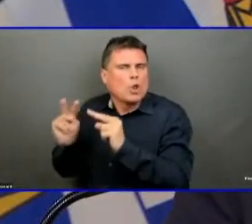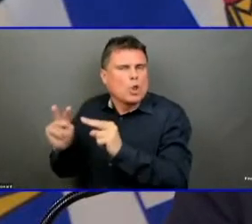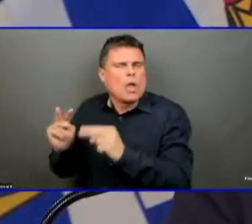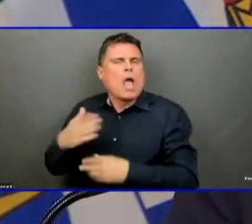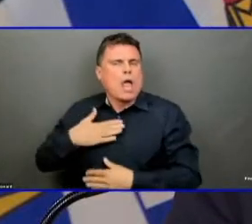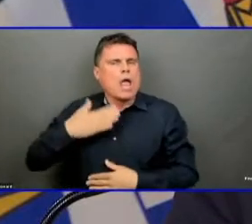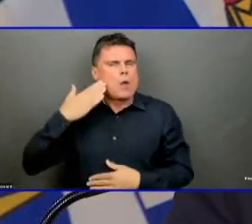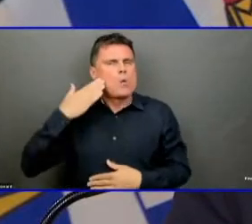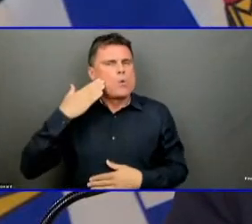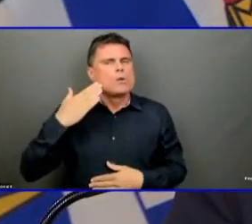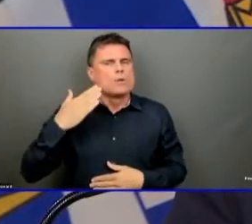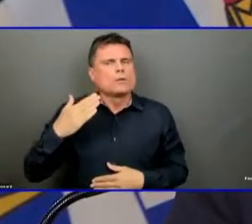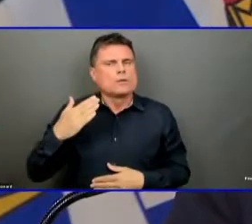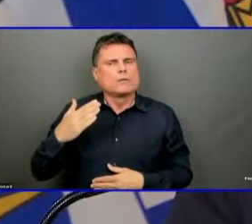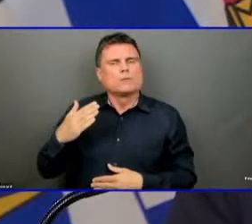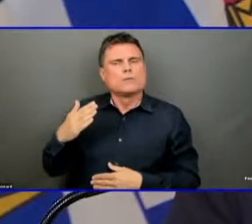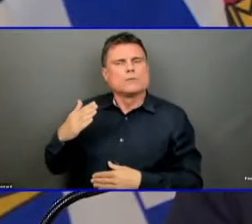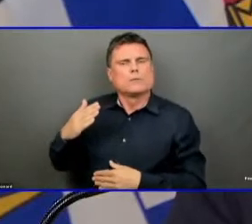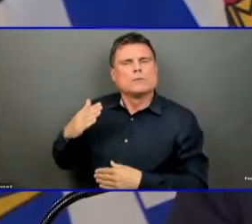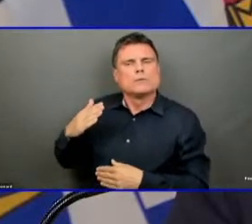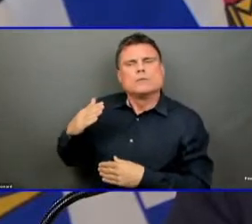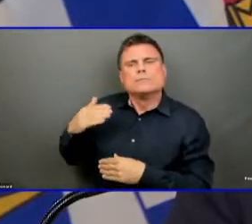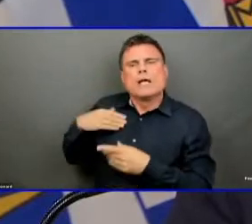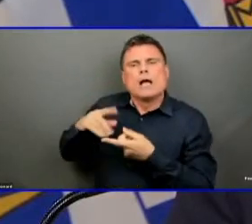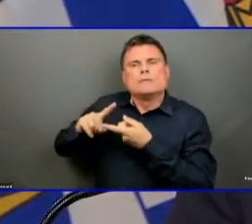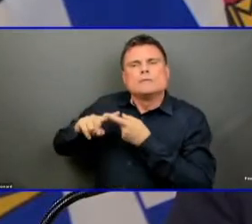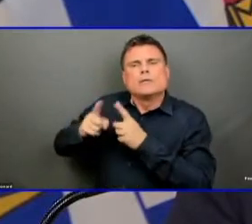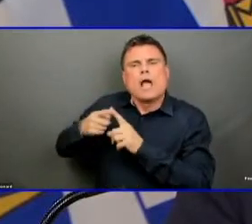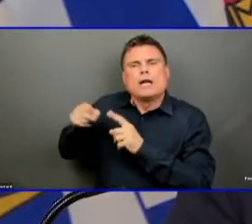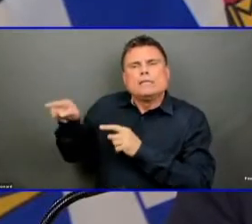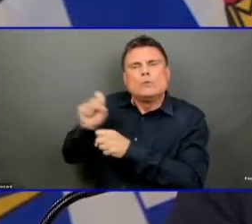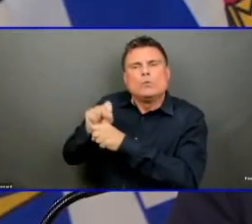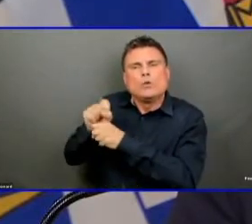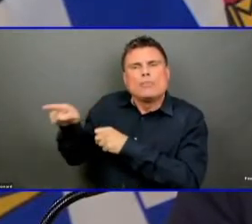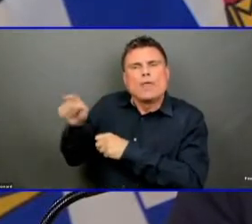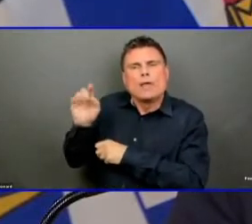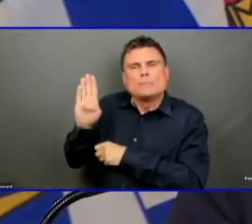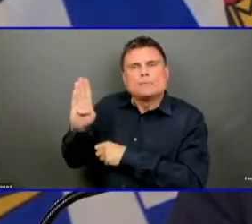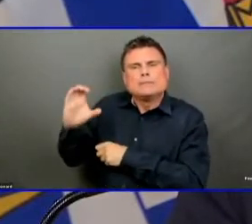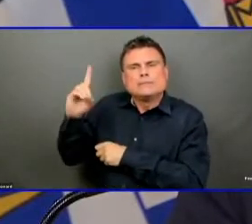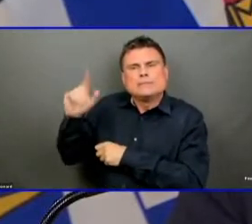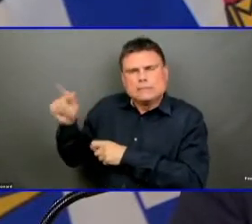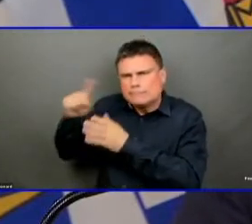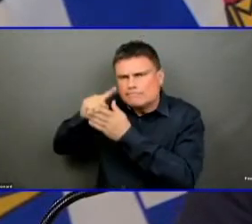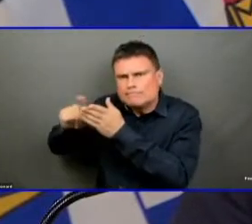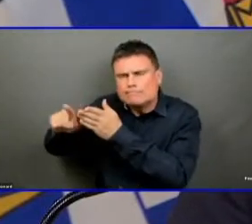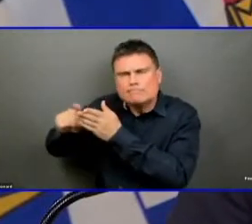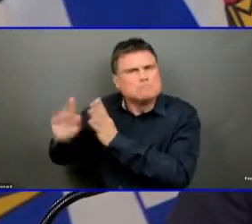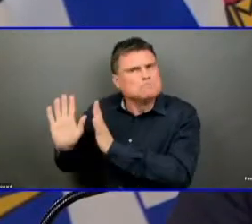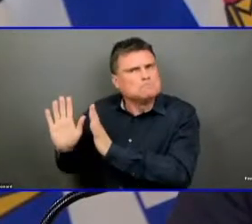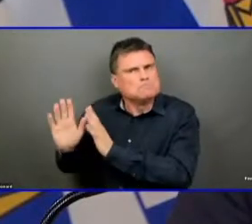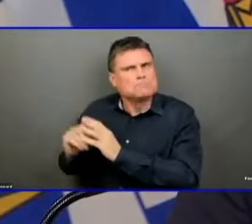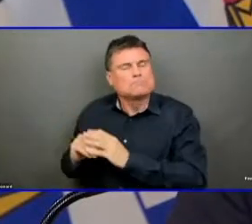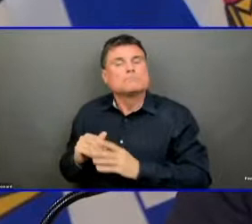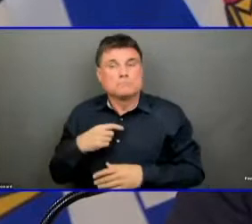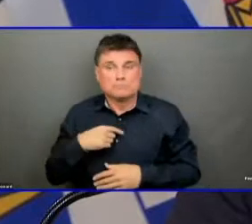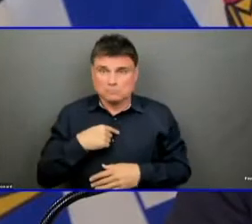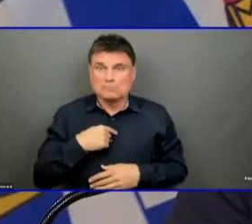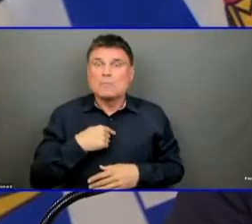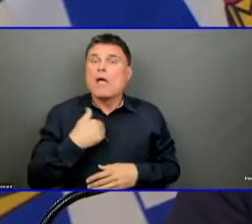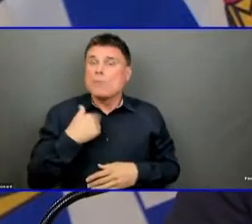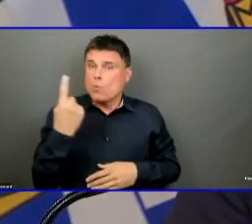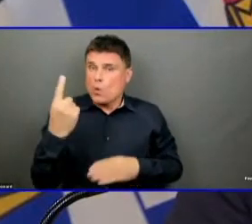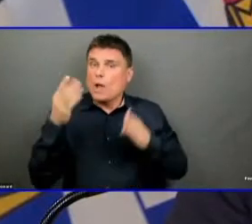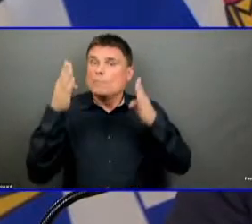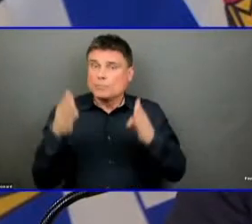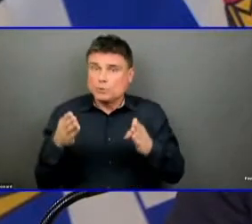There was one death in a long-term care home after immunization in a person who was over 100